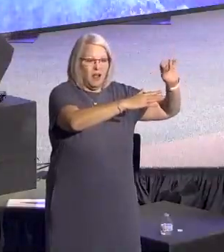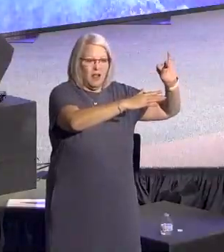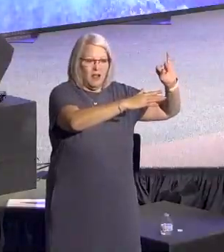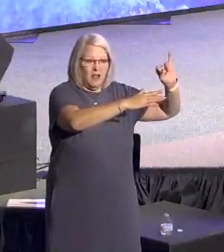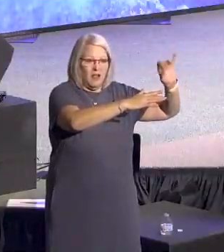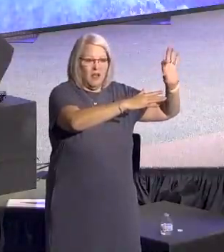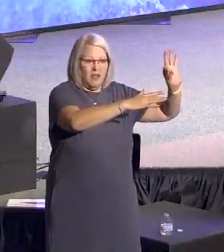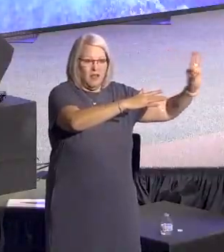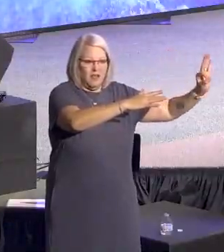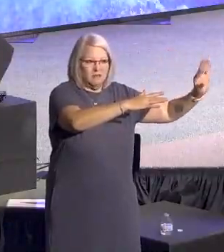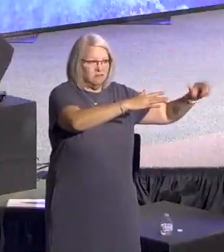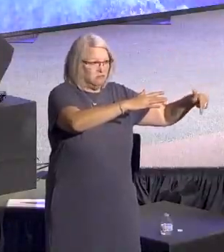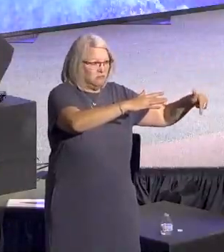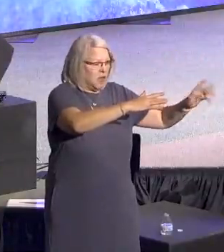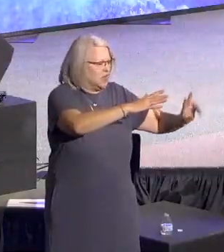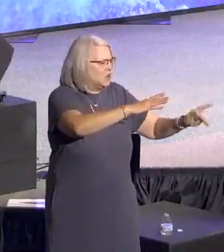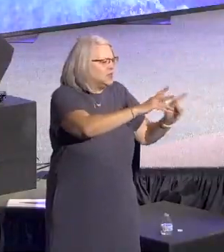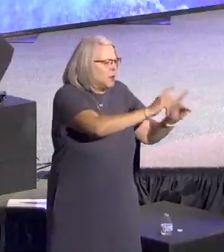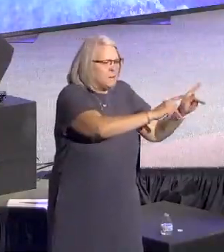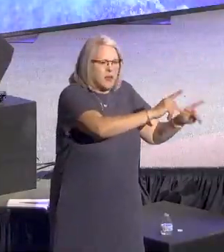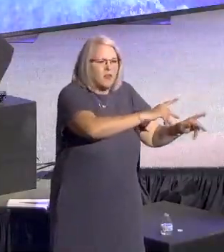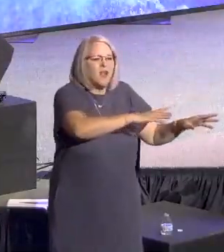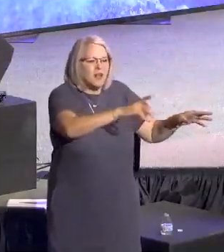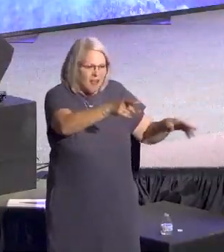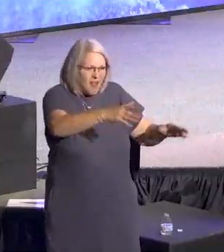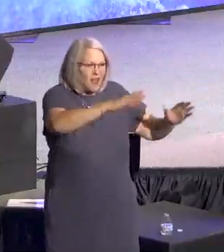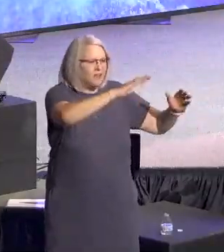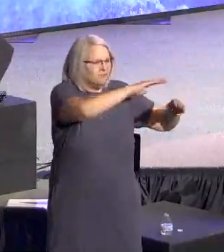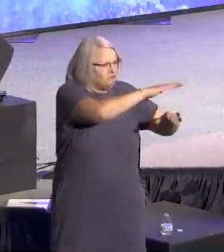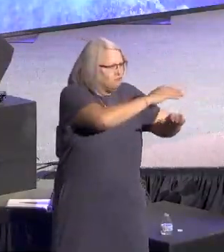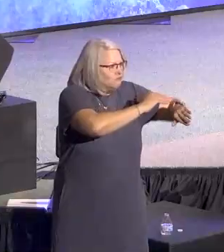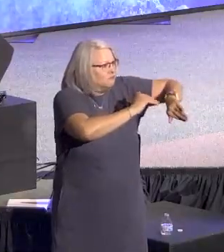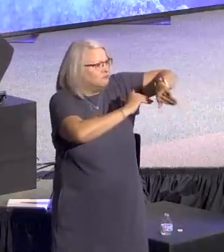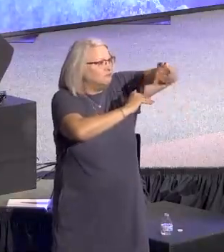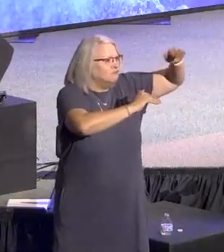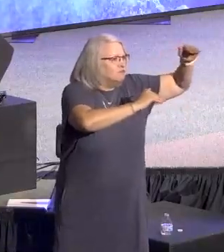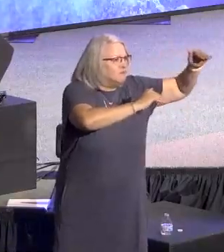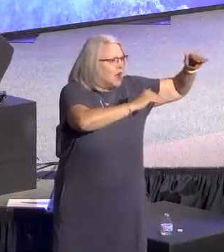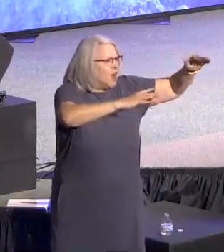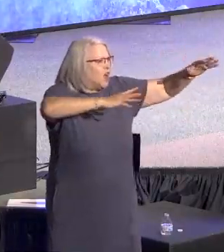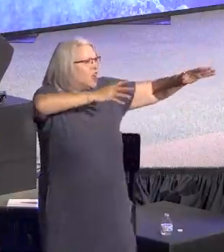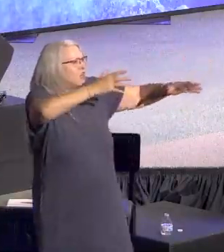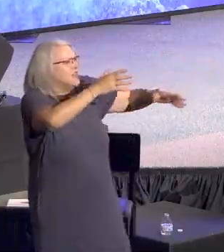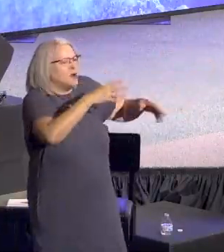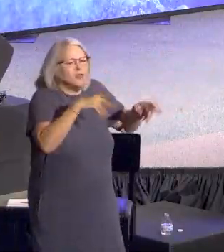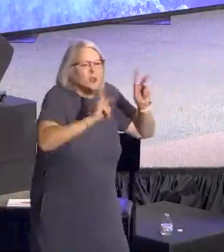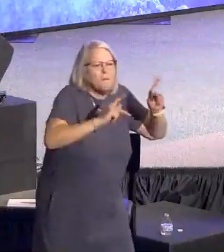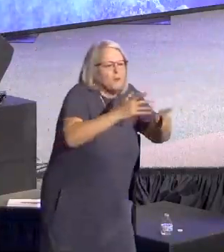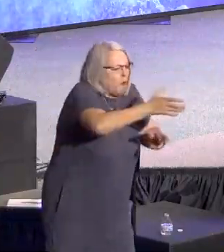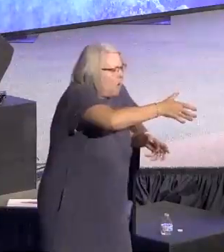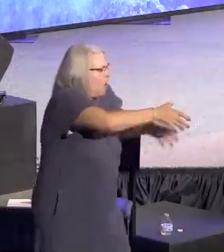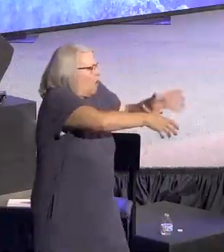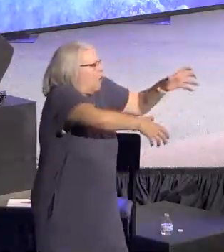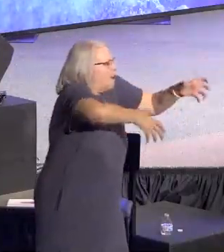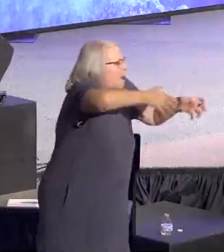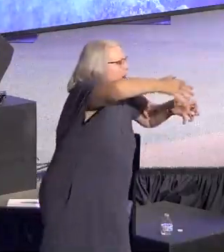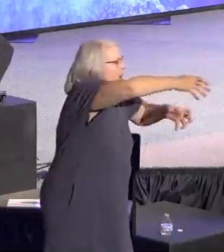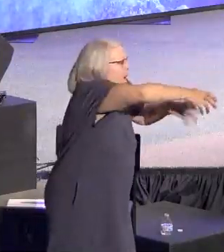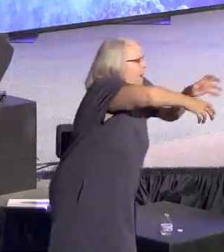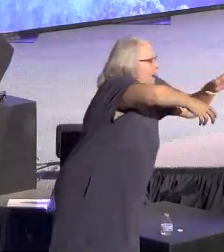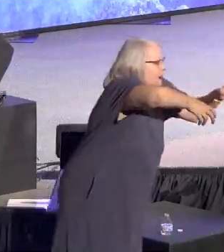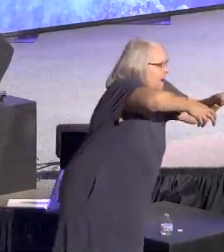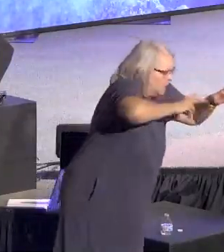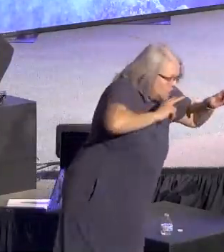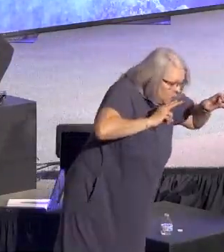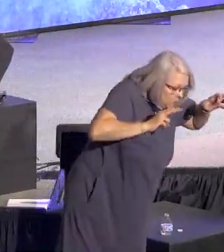there, there were some rednecks there, that were climbing up that tree, shimmying up that tree, it was like